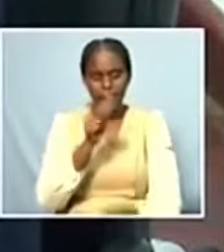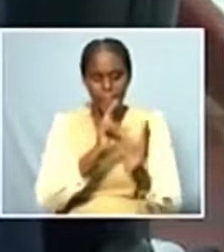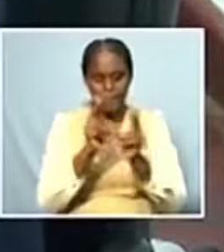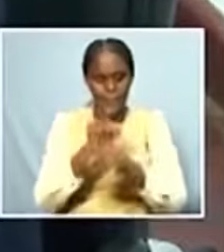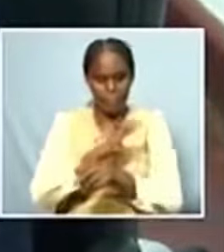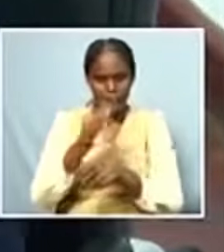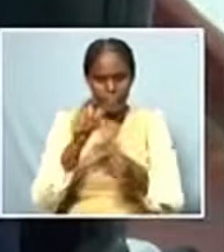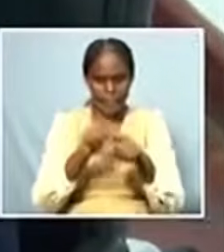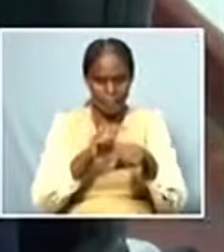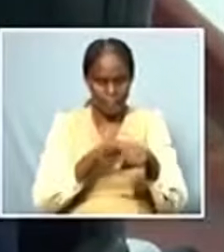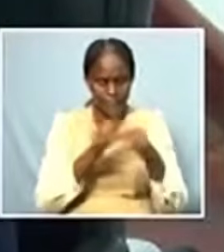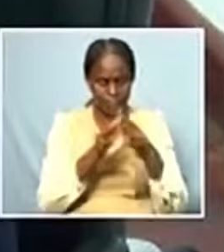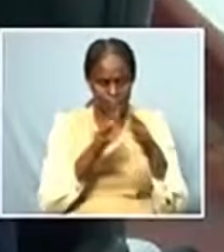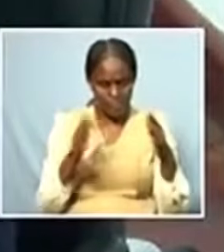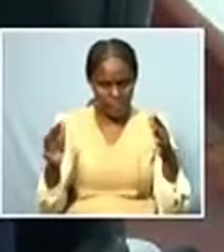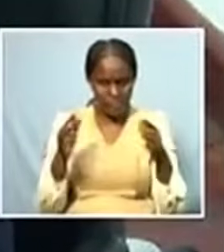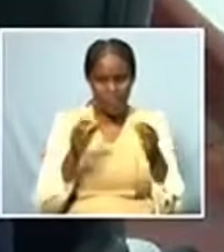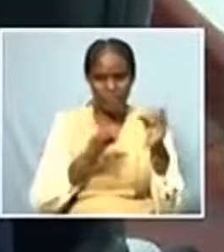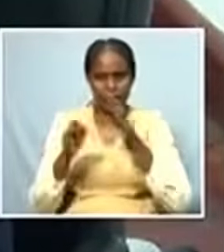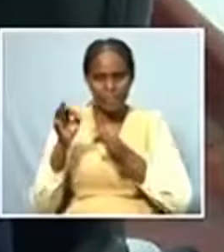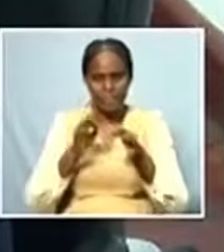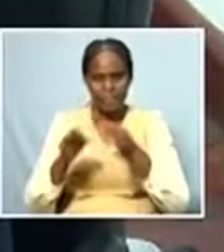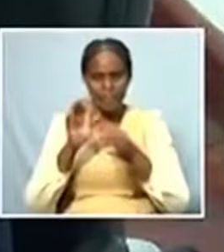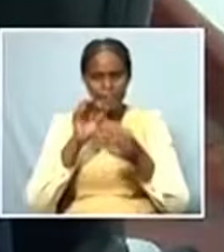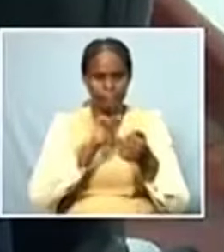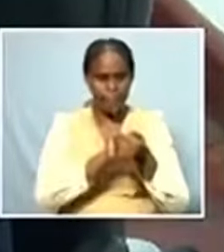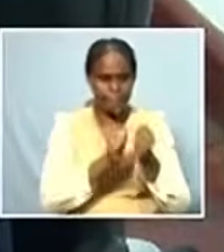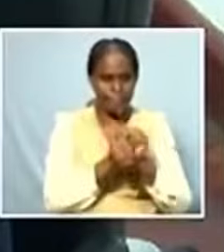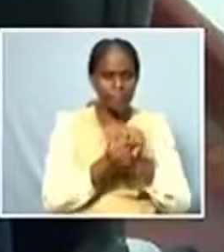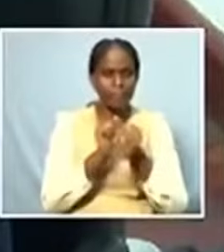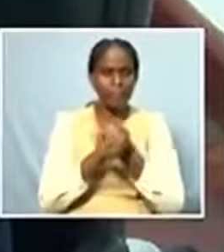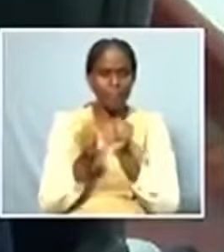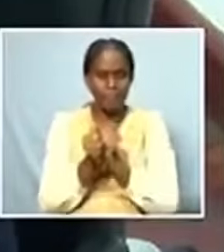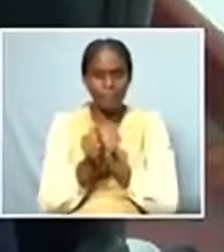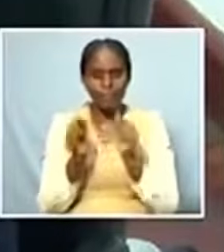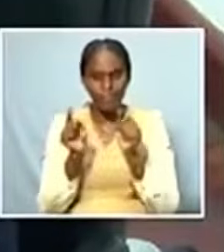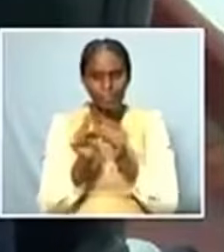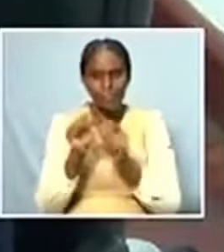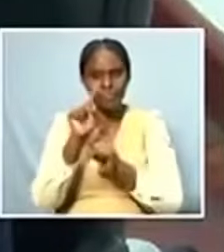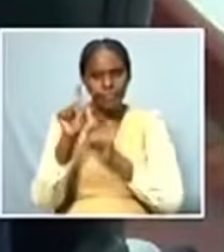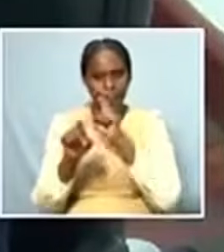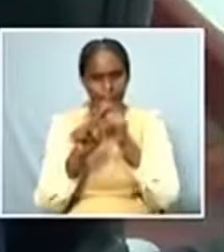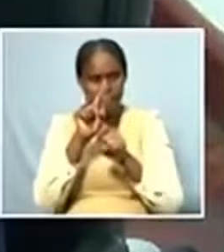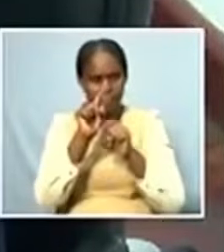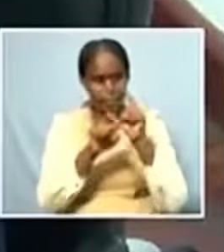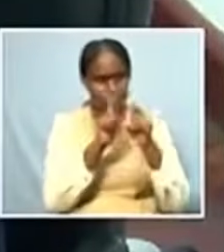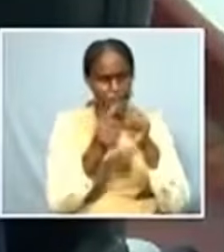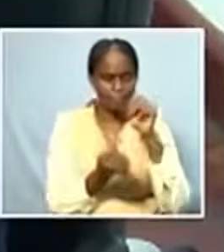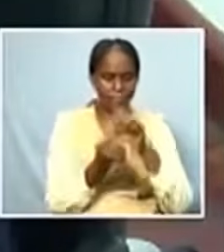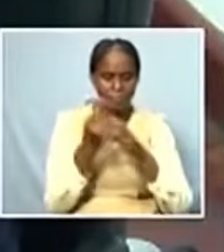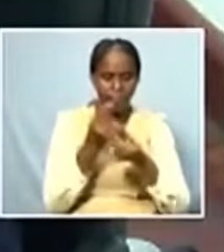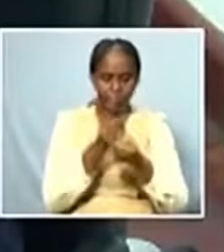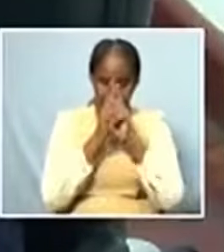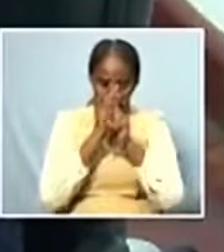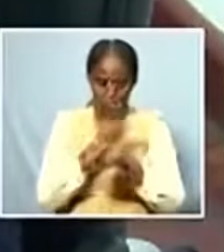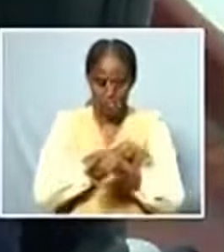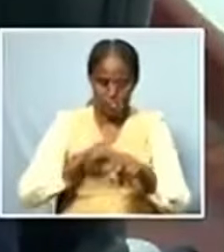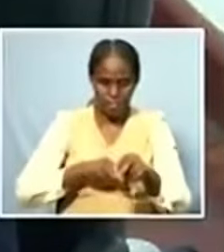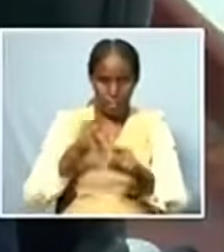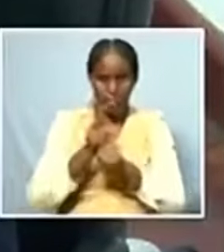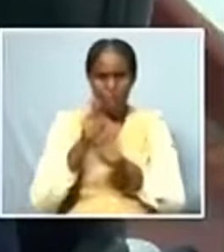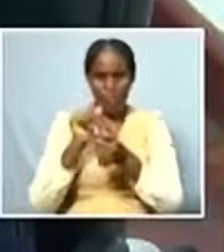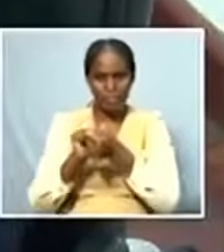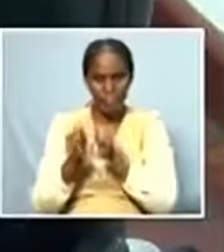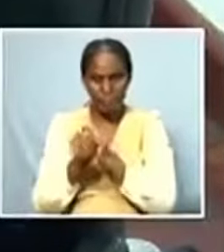the period, maybe to explain the lapses as the questions arose from the honorable members on the lapses.